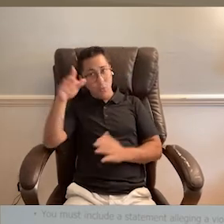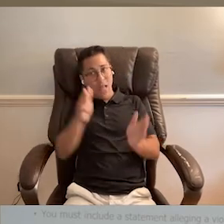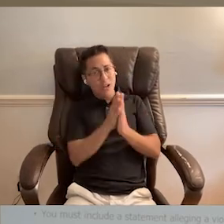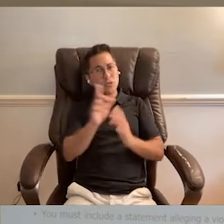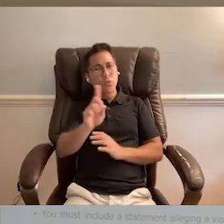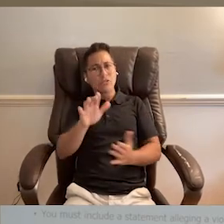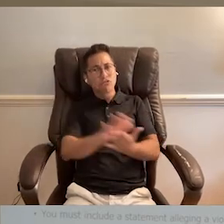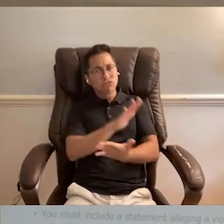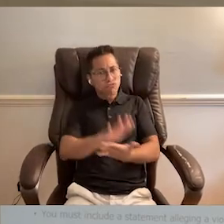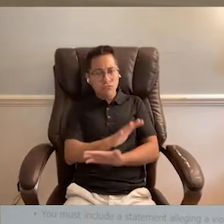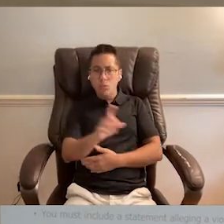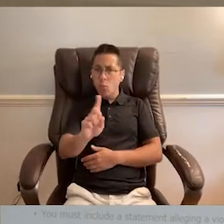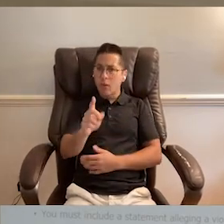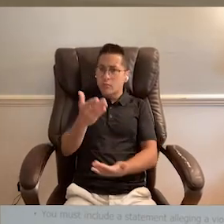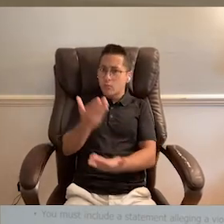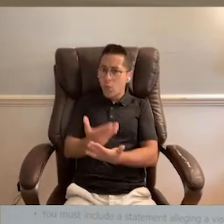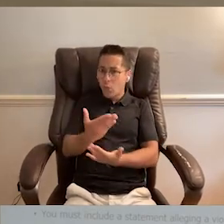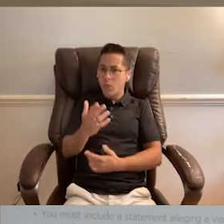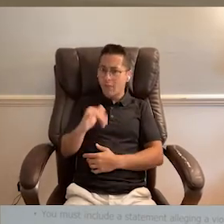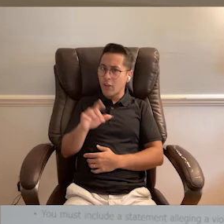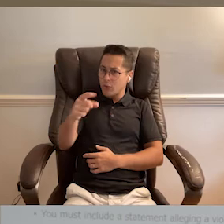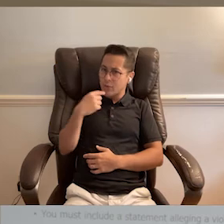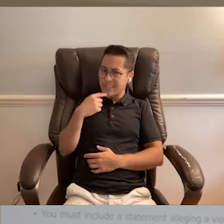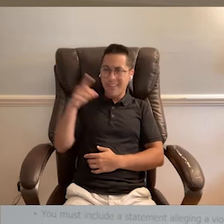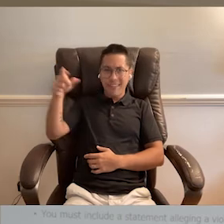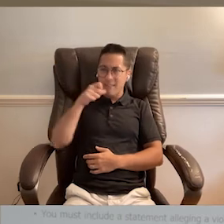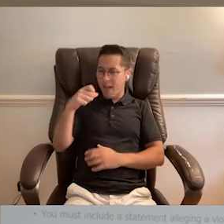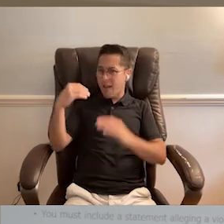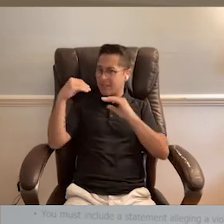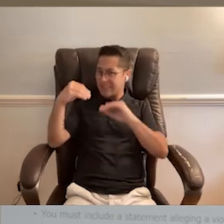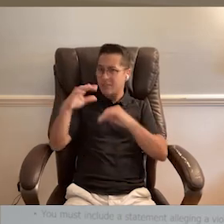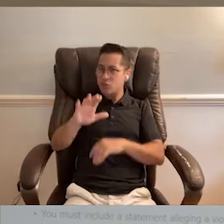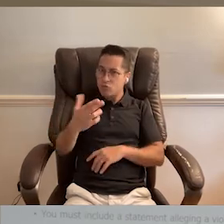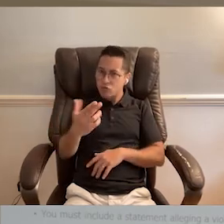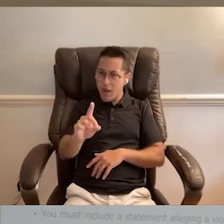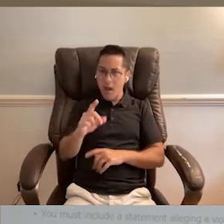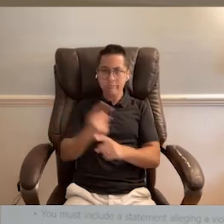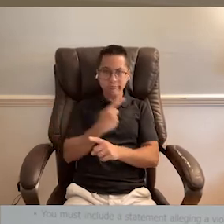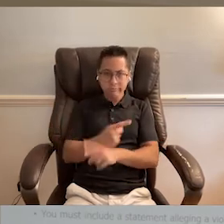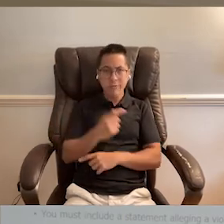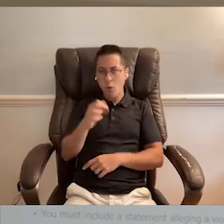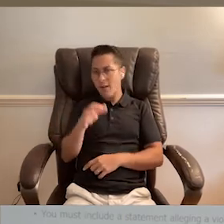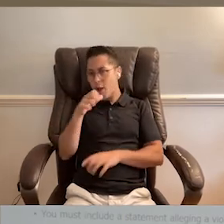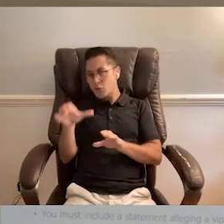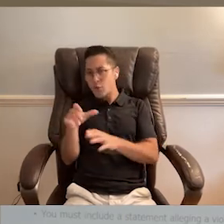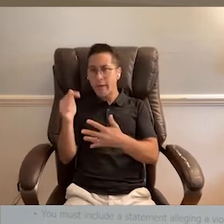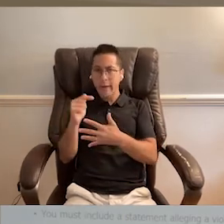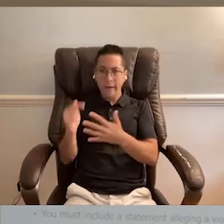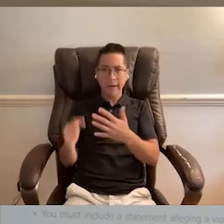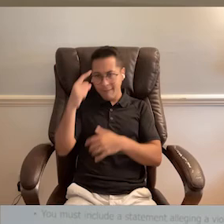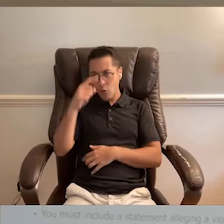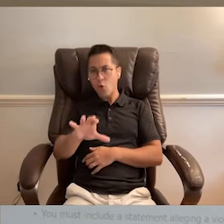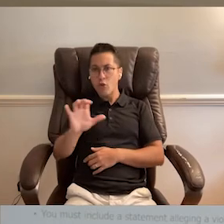your proof that you're saying they're not teaching your child, or they're not doing this or that for your child? So a state complaint